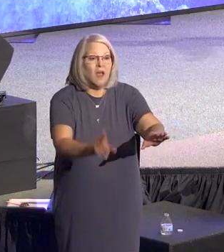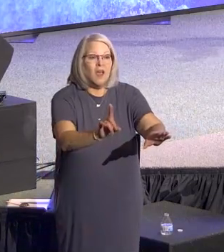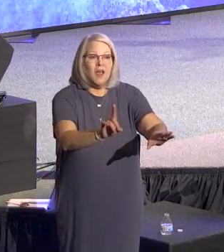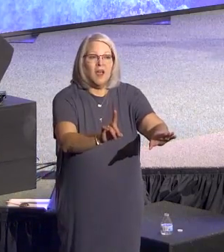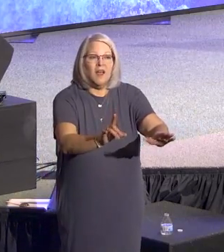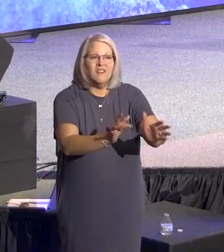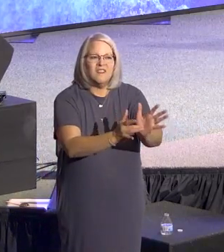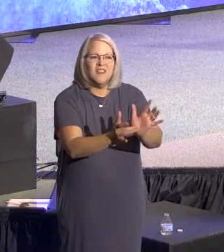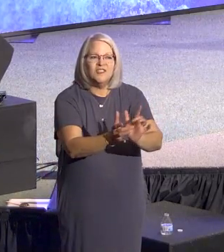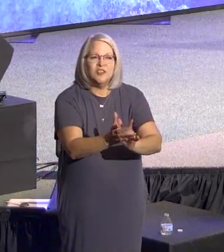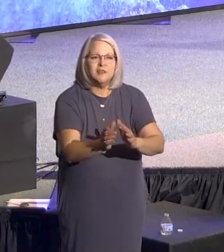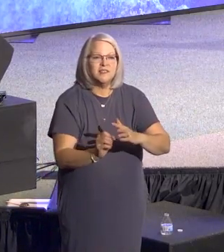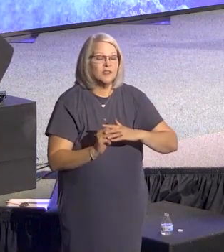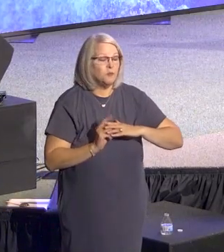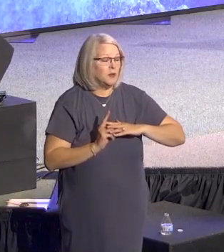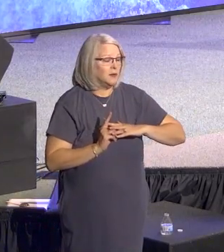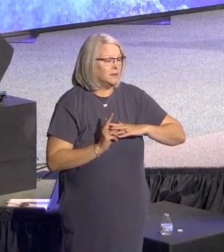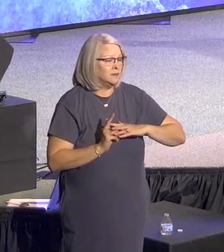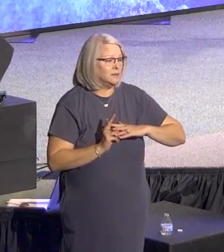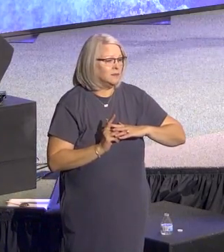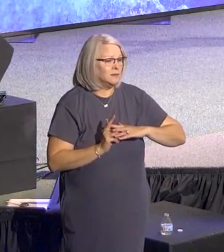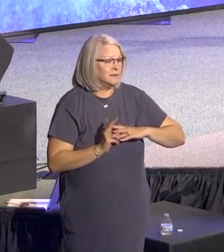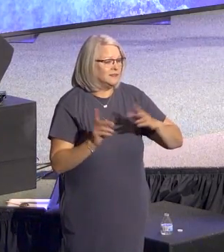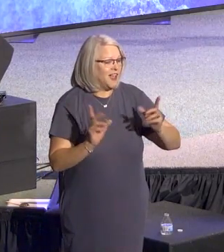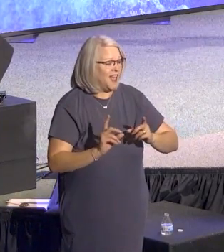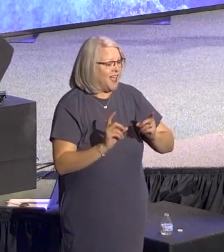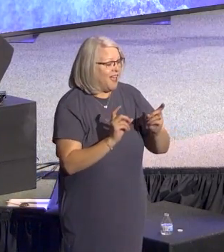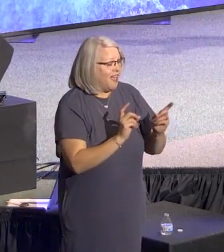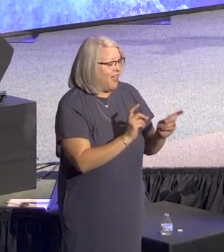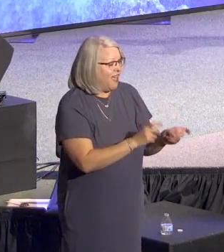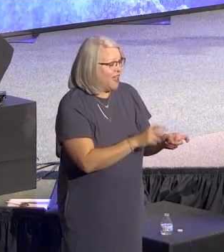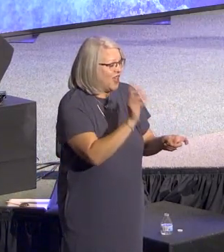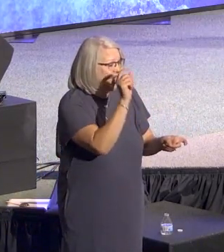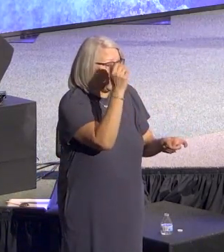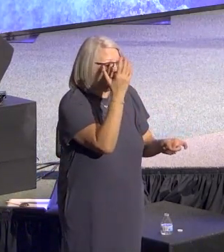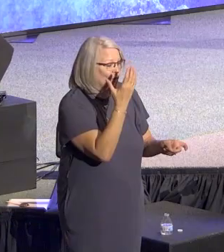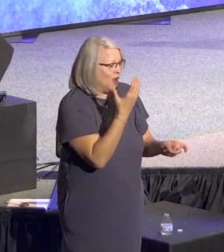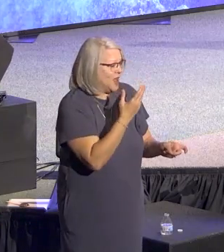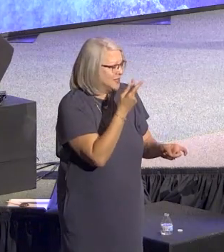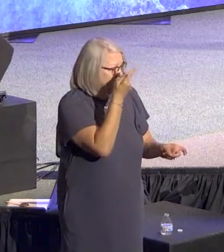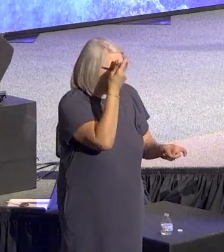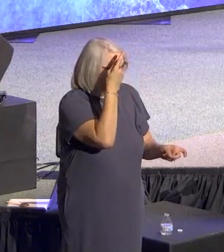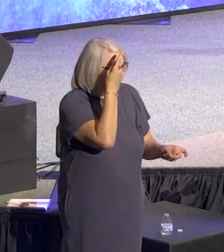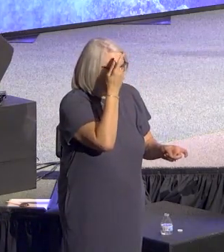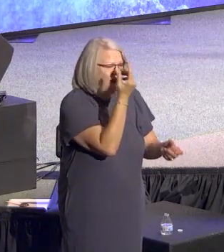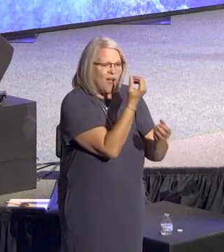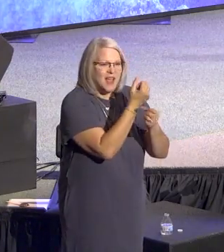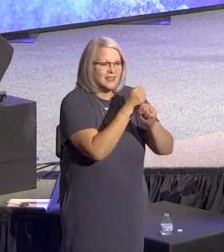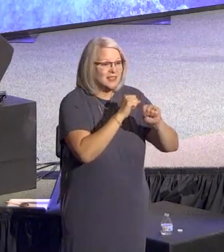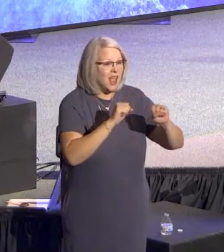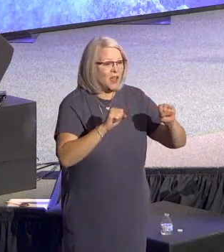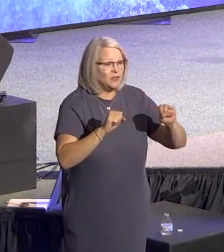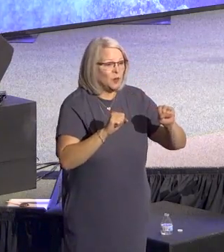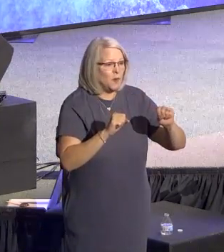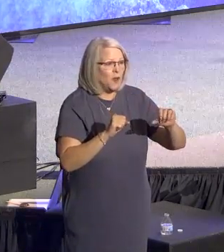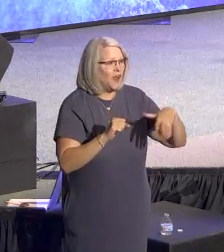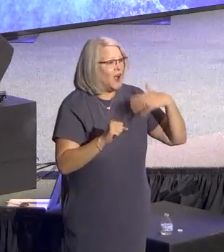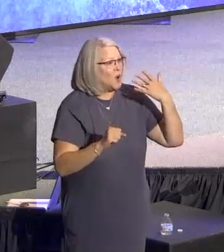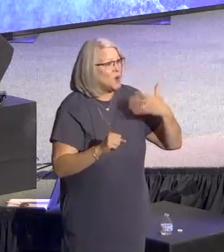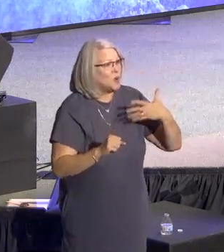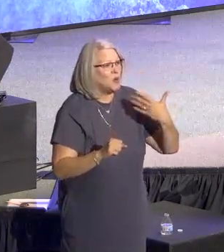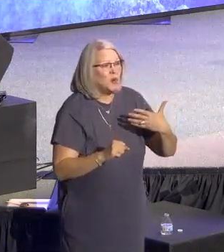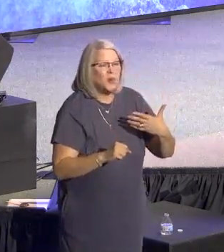God, grace. And it changes everything. That same God today